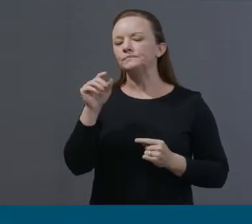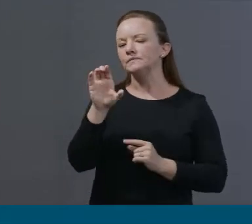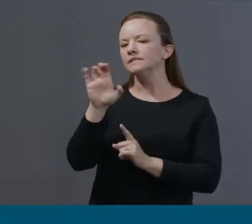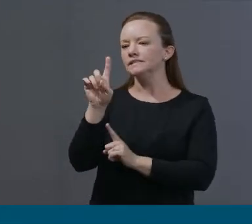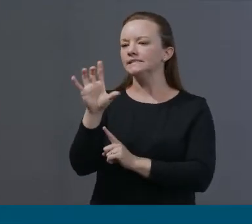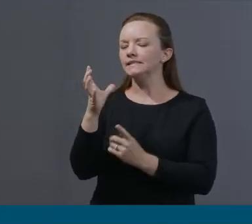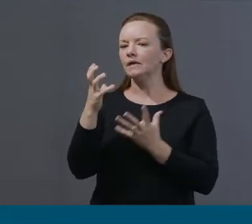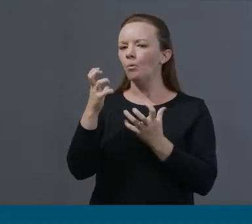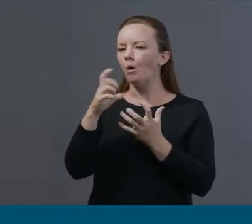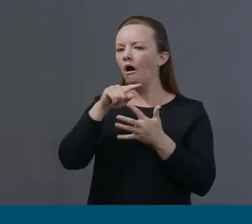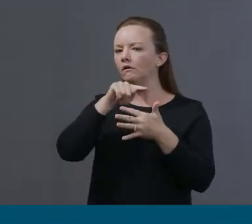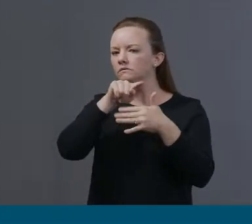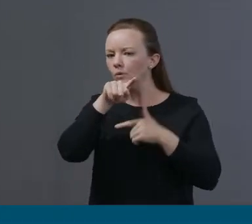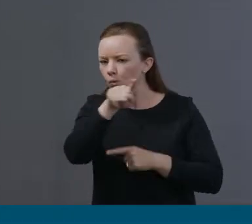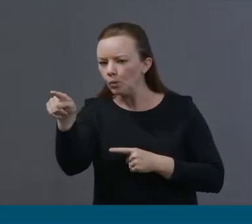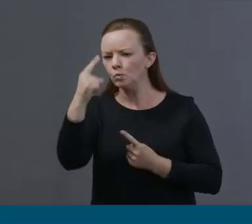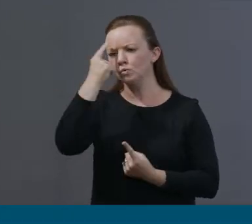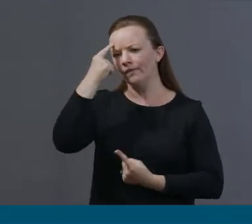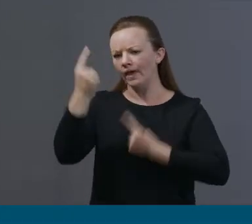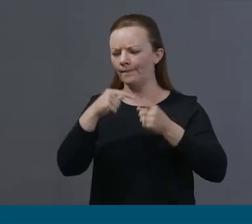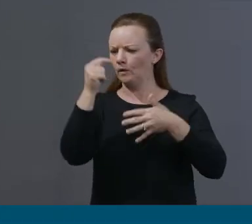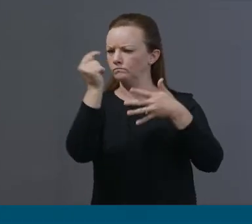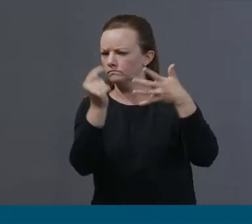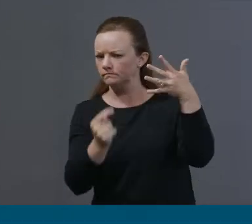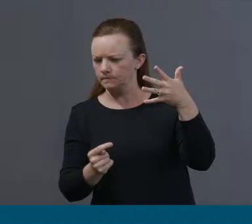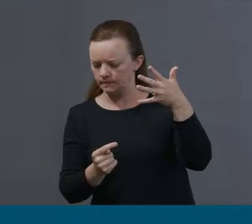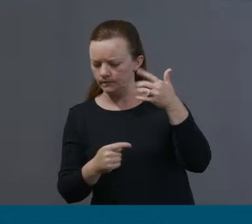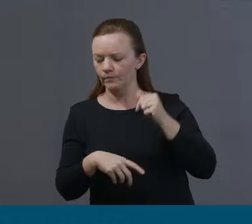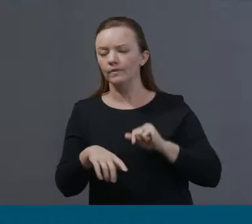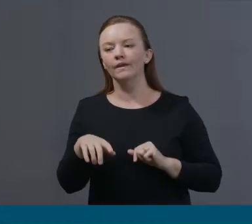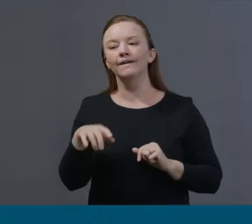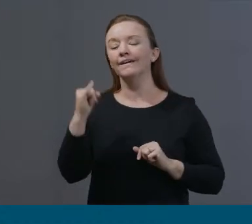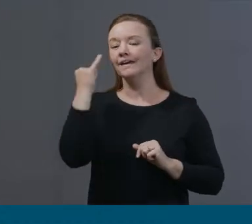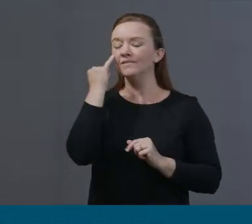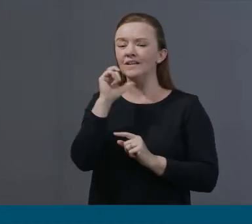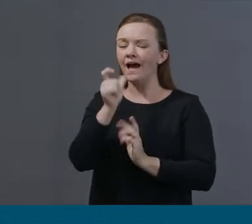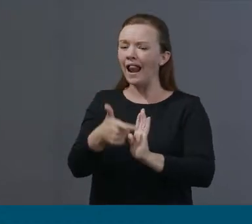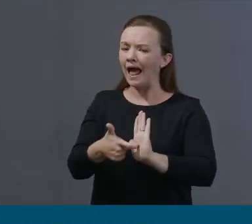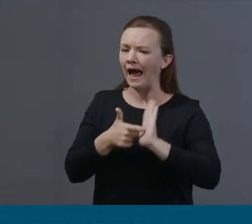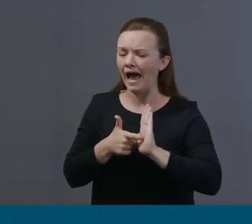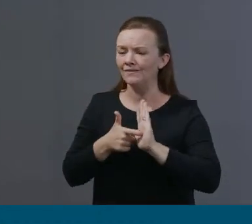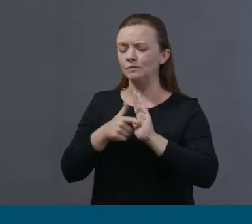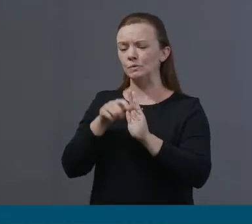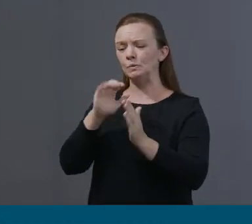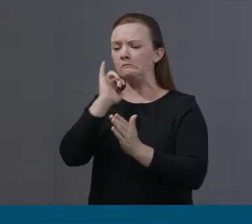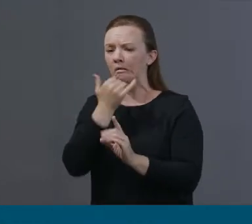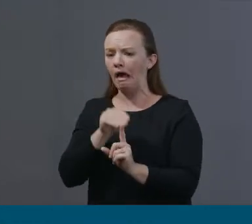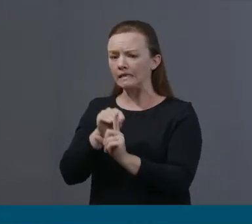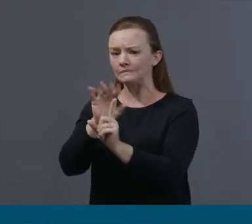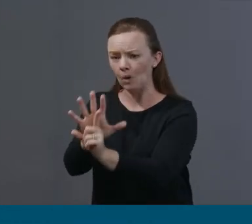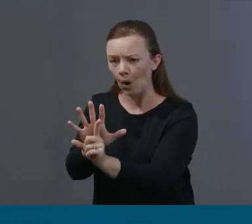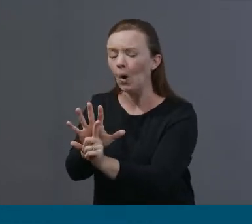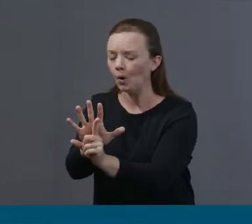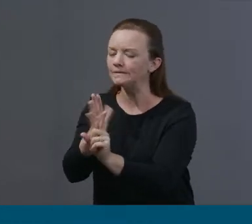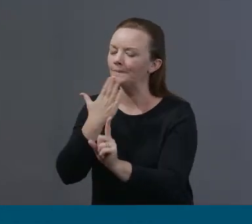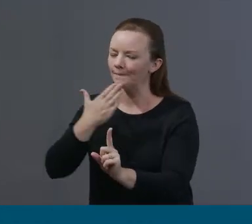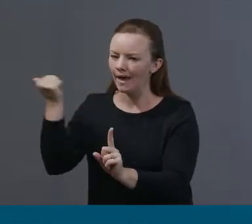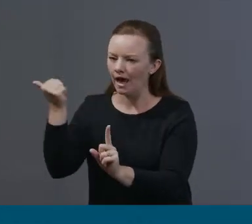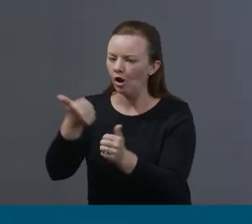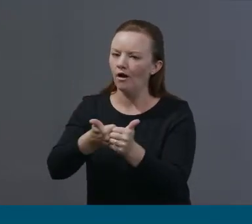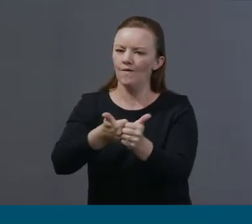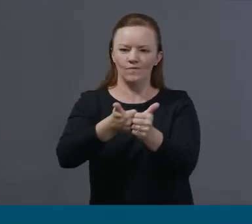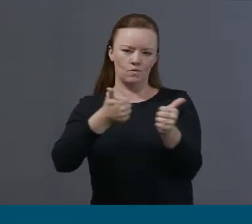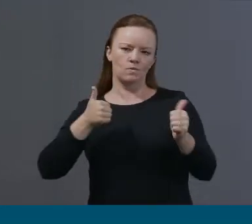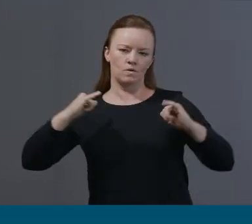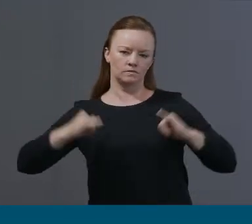don't want people who don't need to come into contact with COVID-19. We want everyone to take the precautions. But one of the